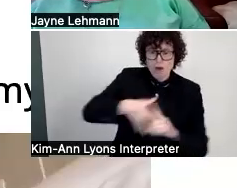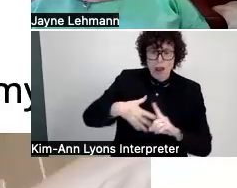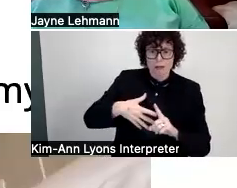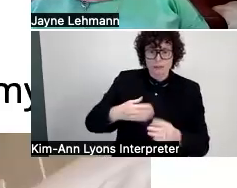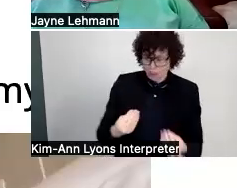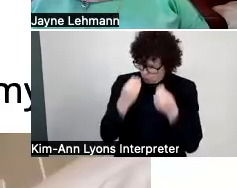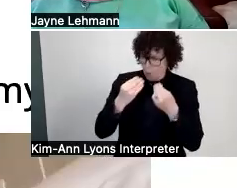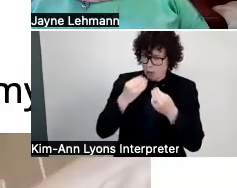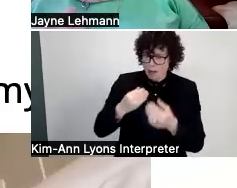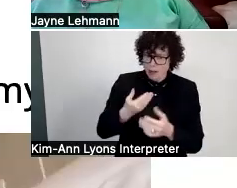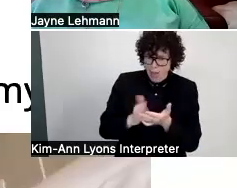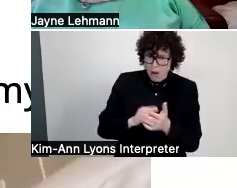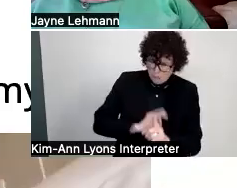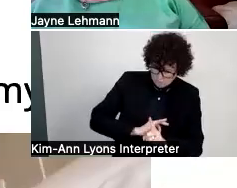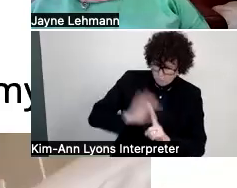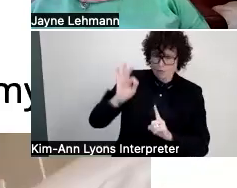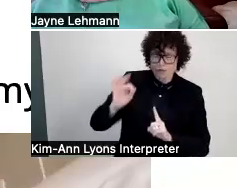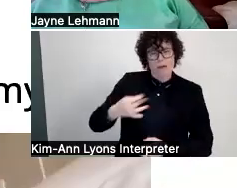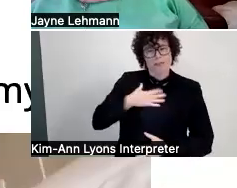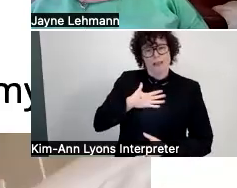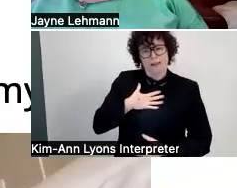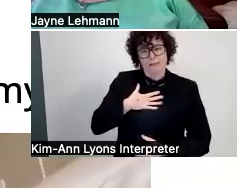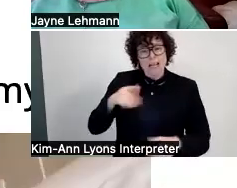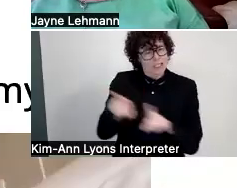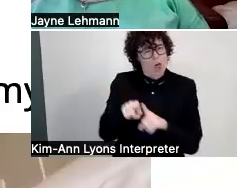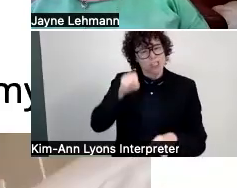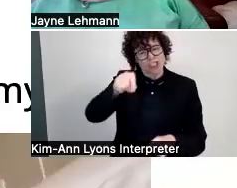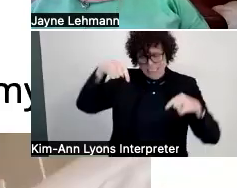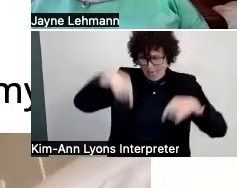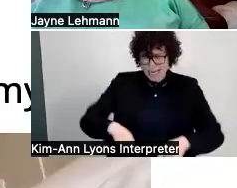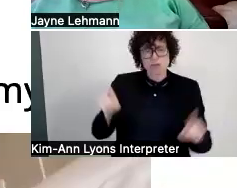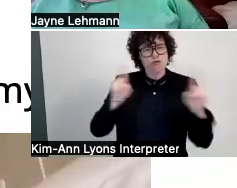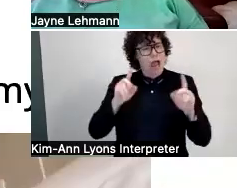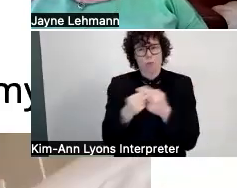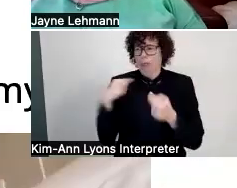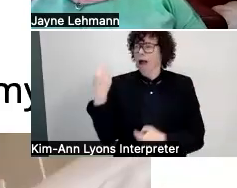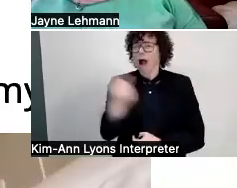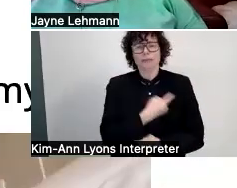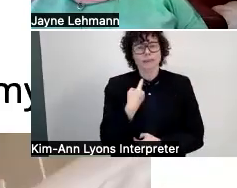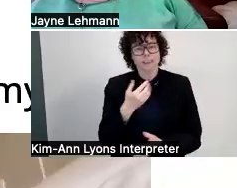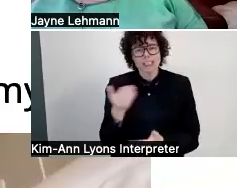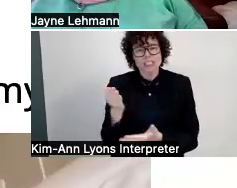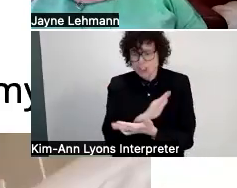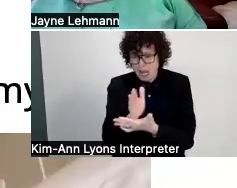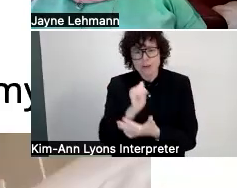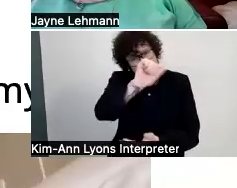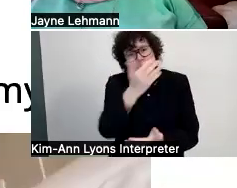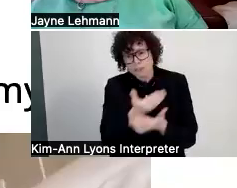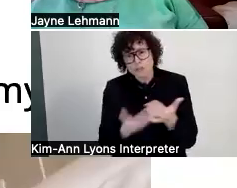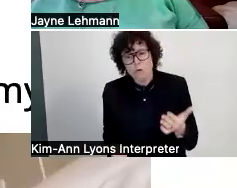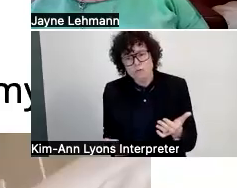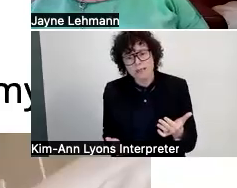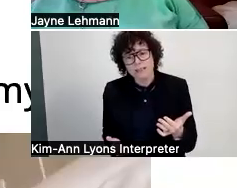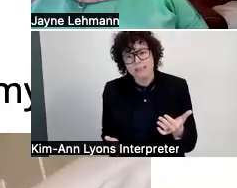me, being able to share this story with you, because we have to stop what happened to Sarah.